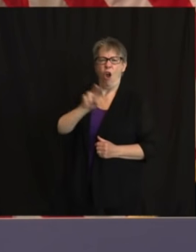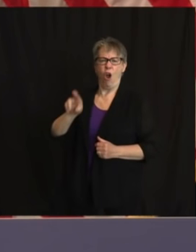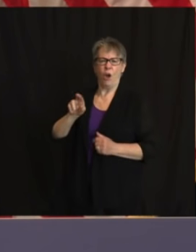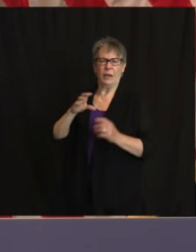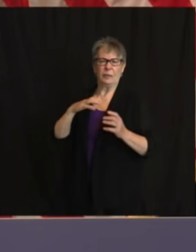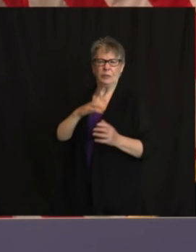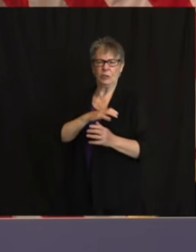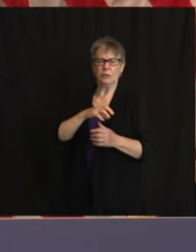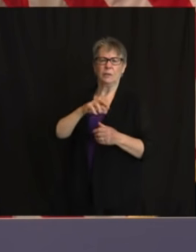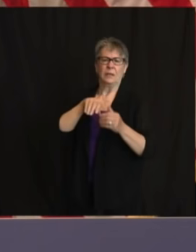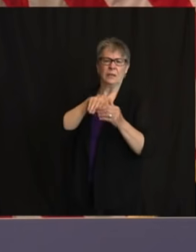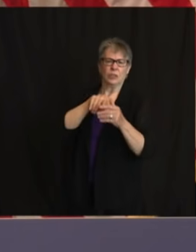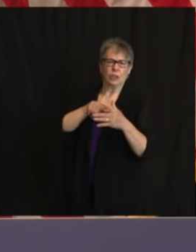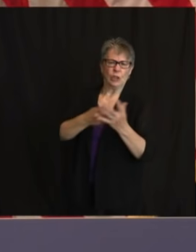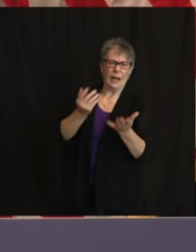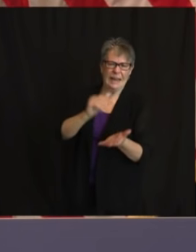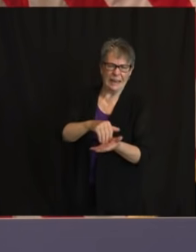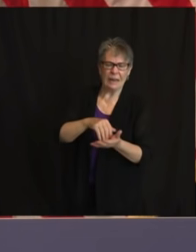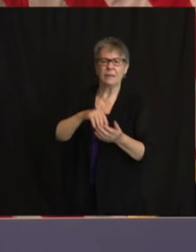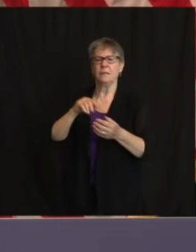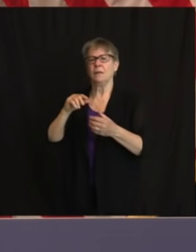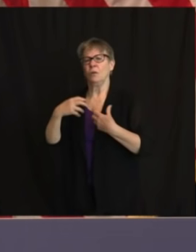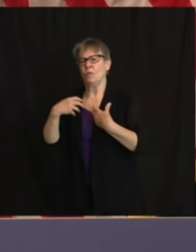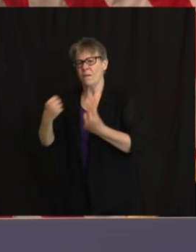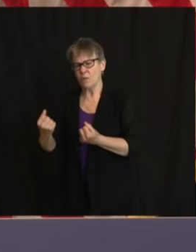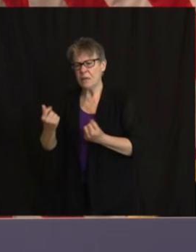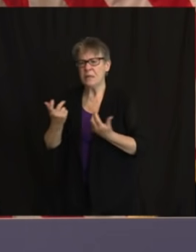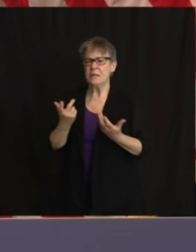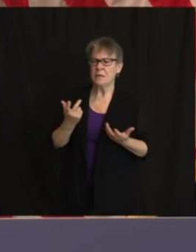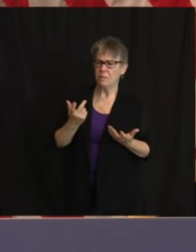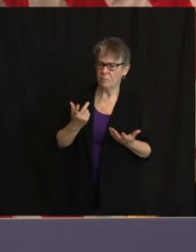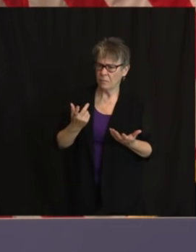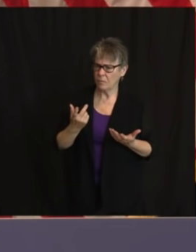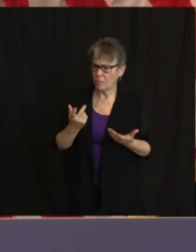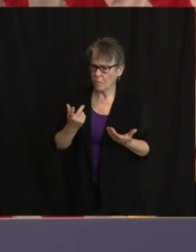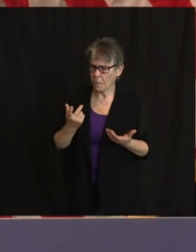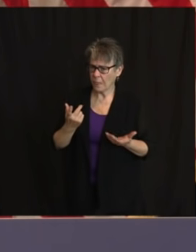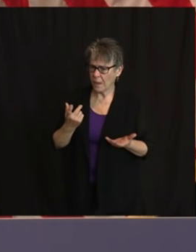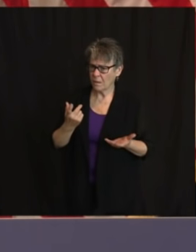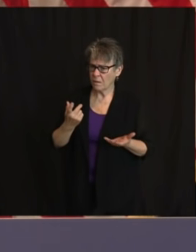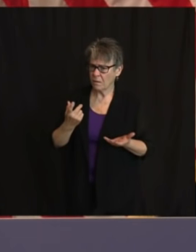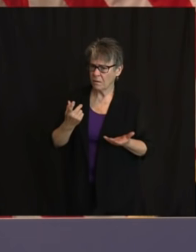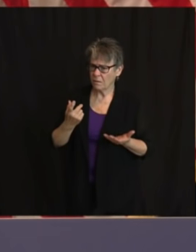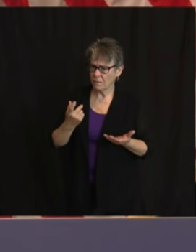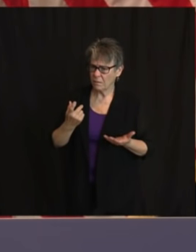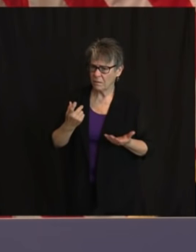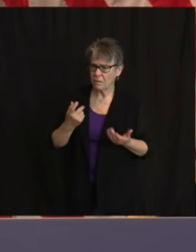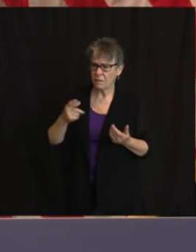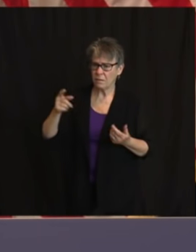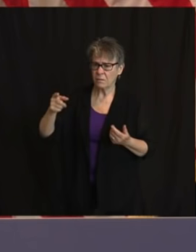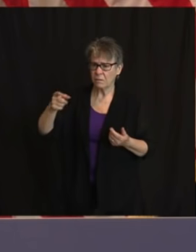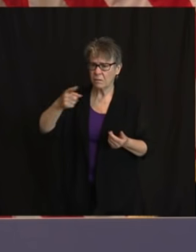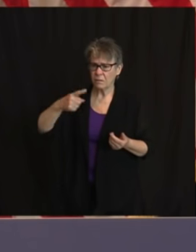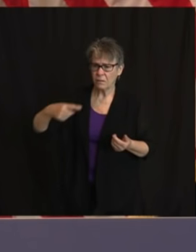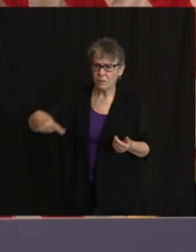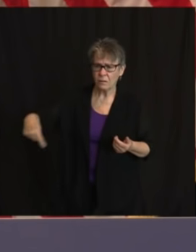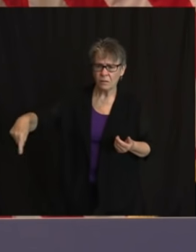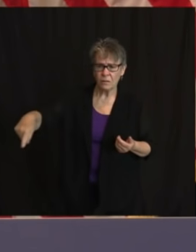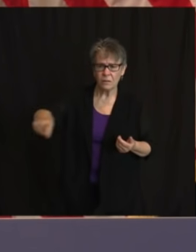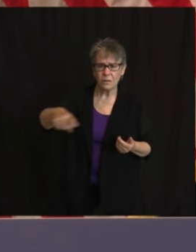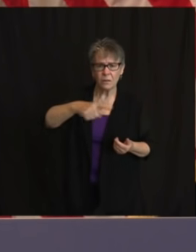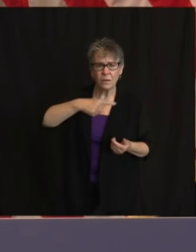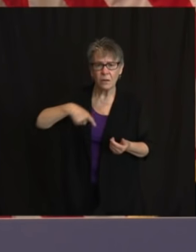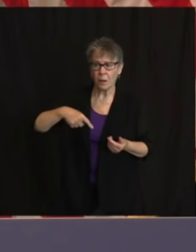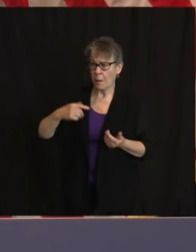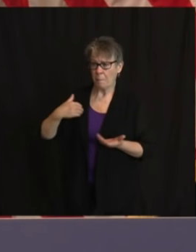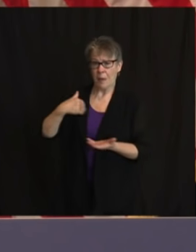be required to file financial disclosures, and will they be given government emails? And regardless of the answer to that last one,